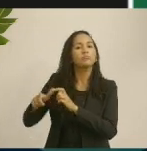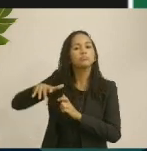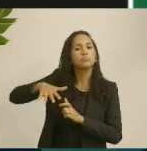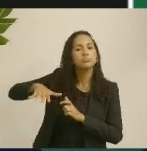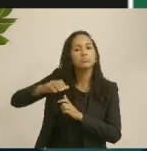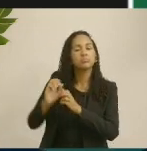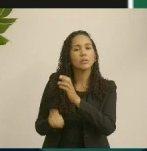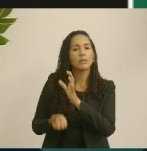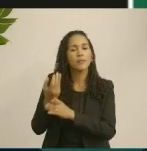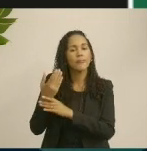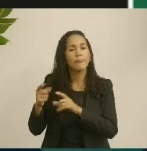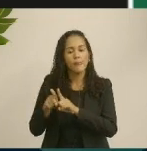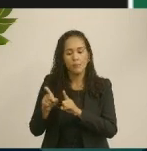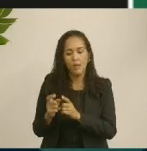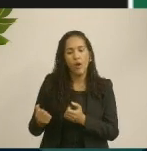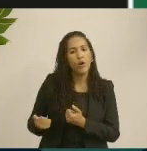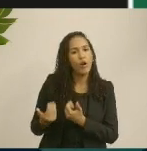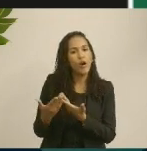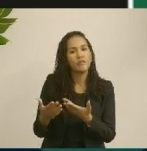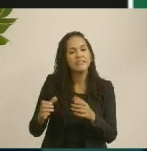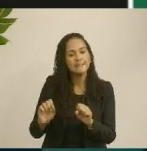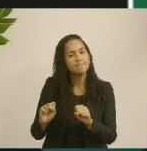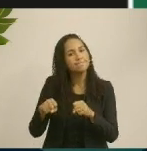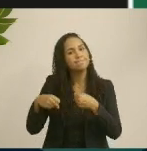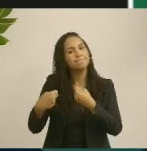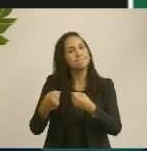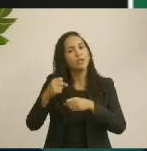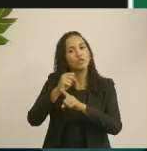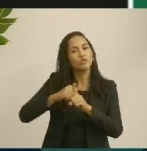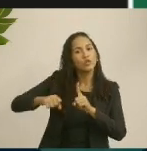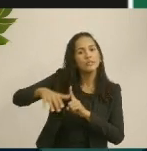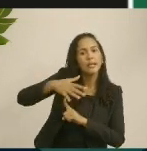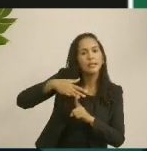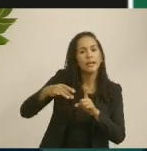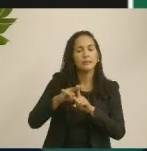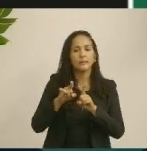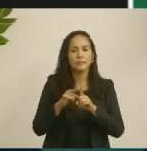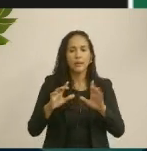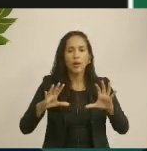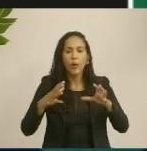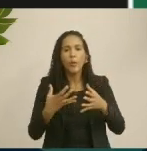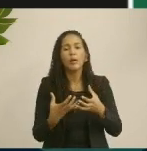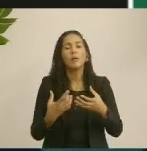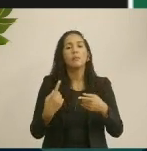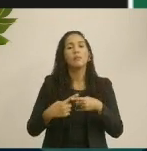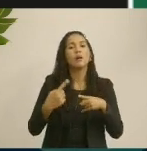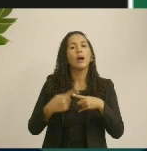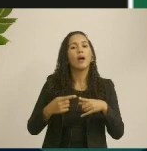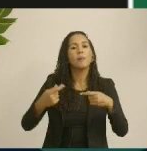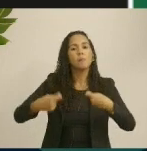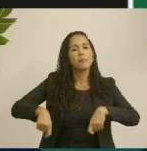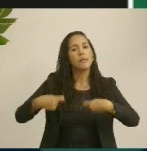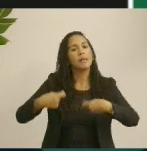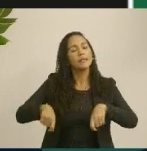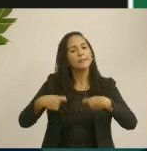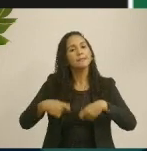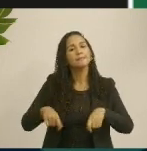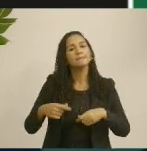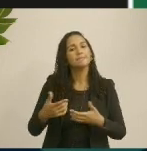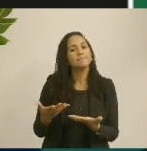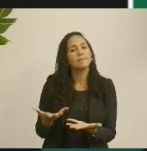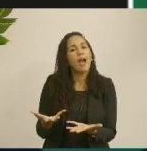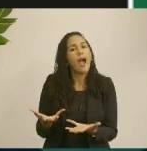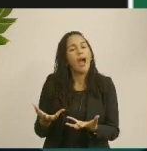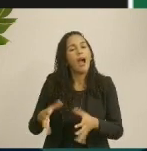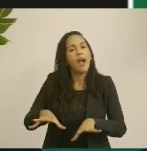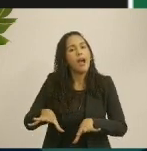the society and the community, because they need to demand and they need to be the ones receiving such interventions. So